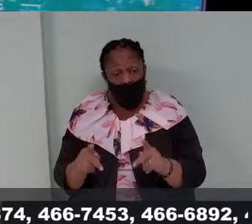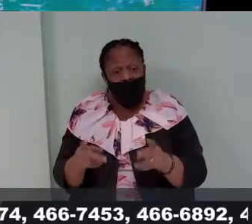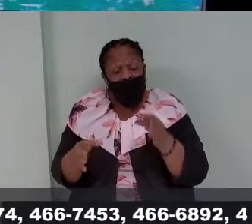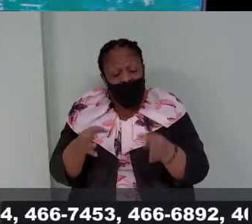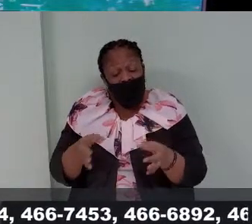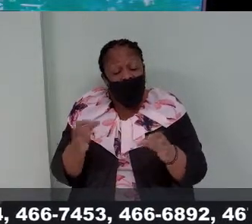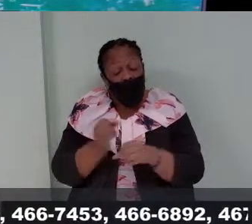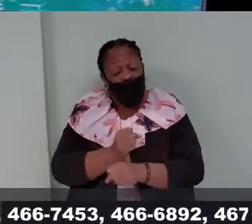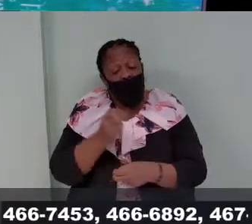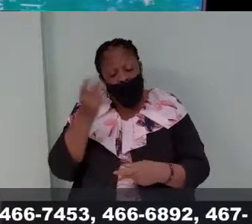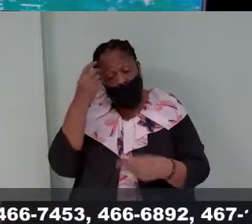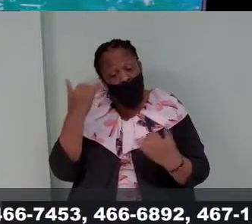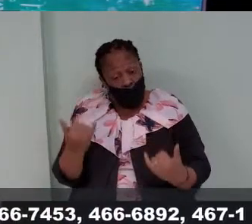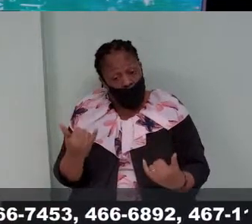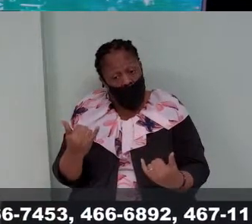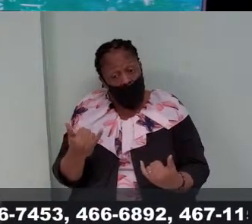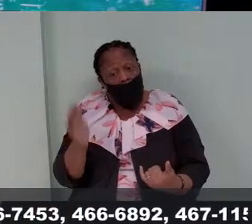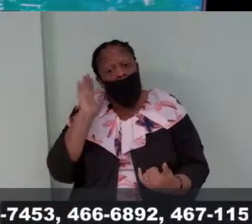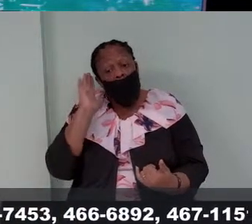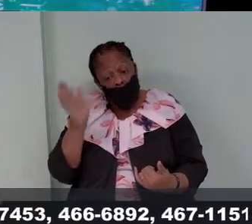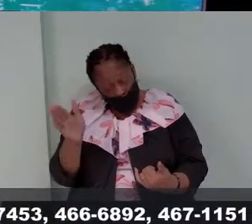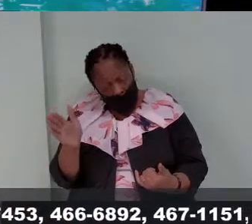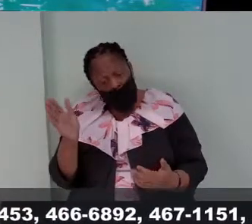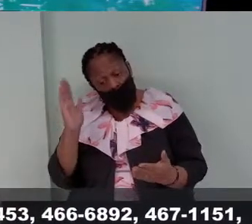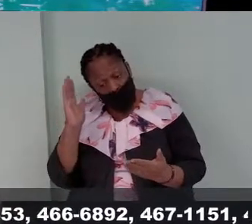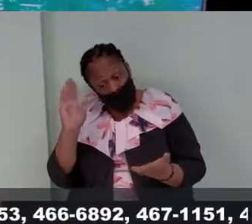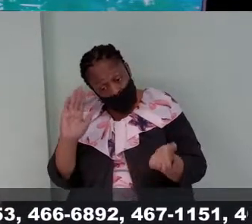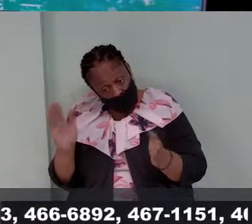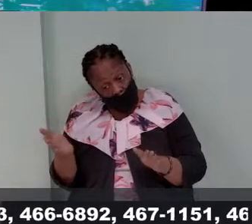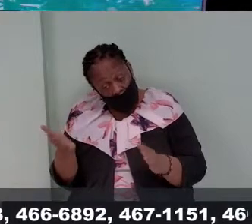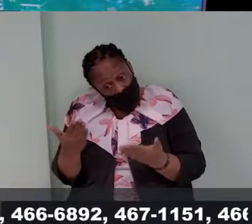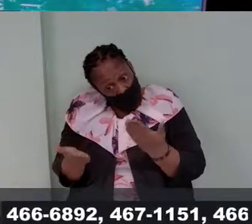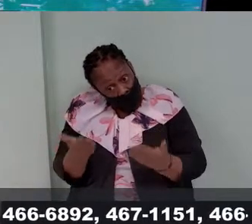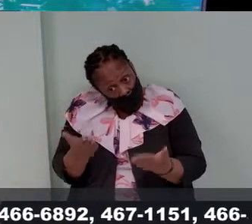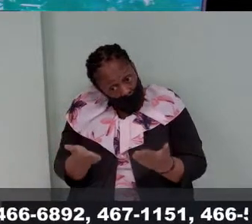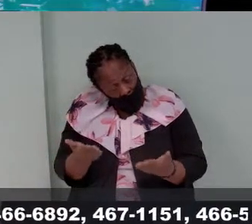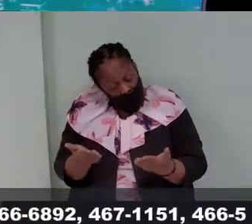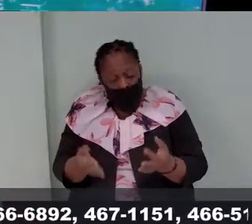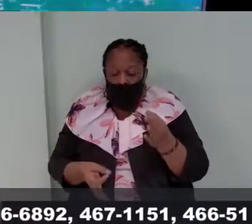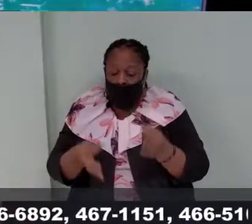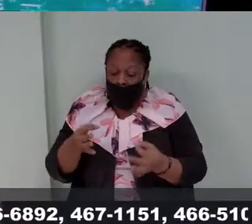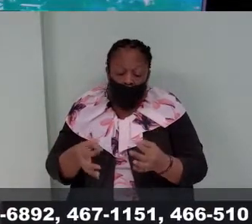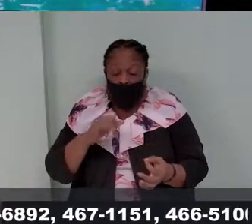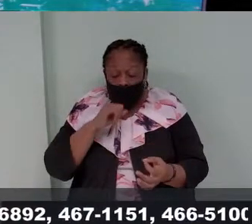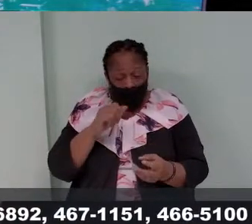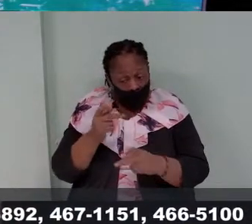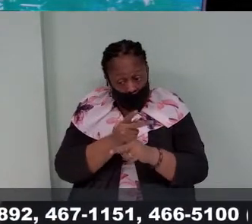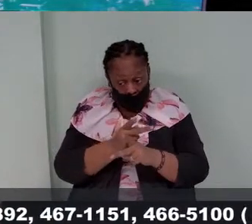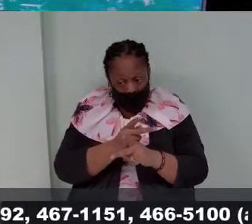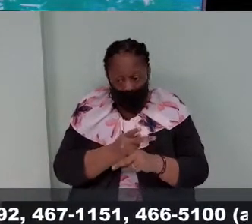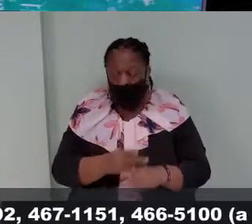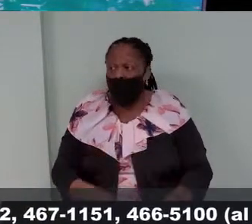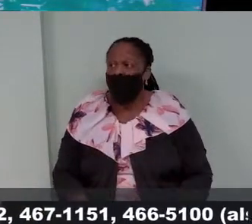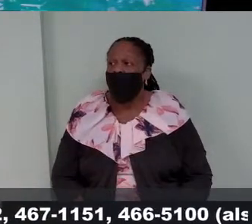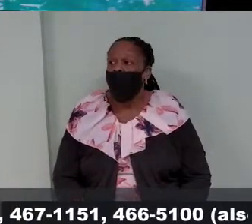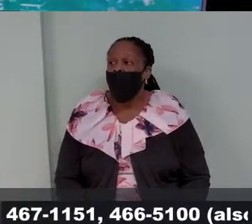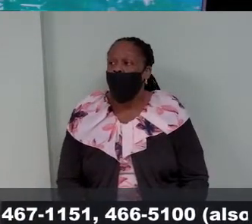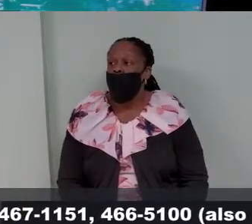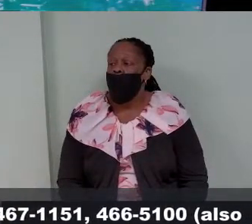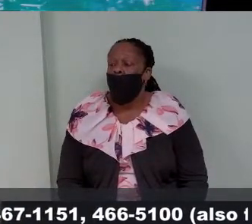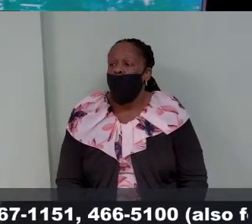pre-existing conditions. And yes, the CMO mentioned that the virus has to be maintained in a cold chain, and of course,